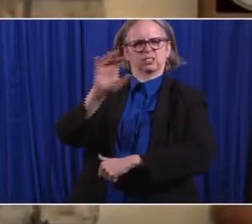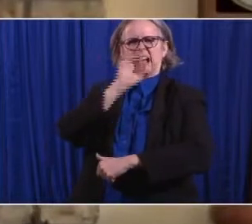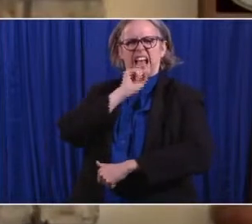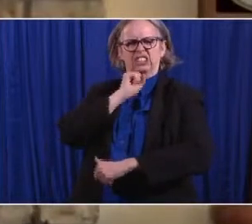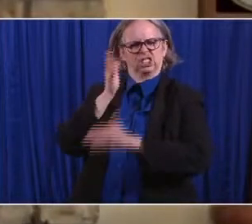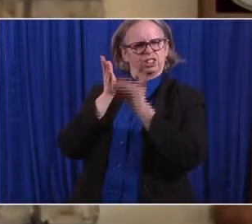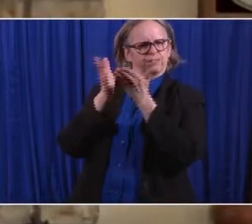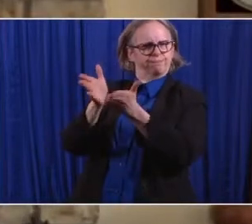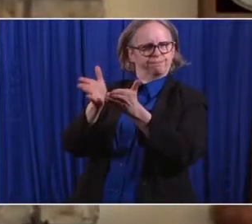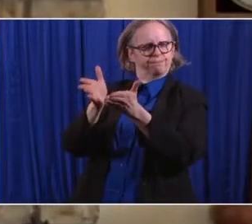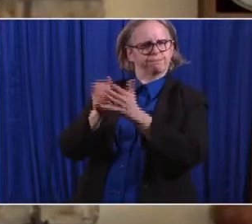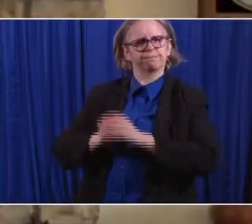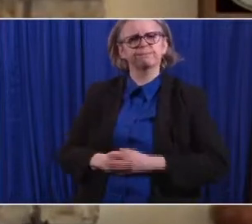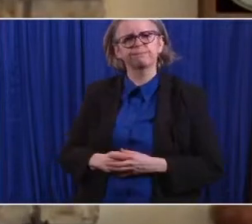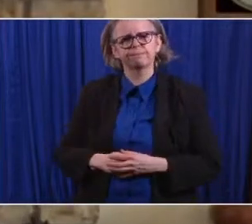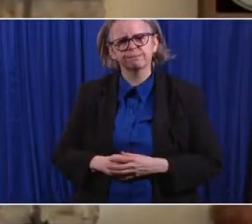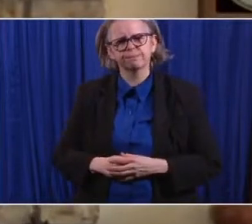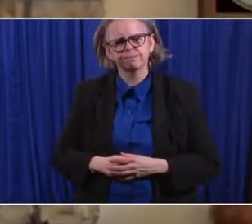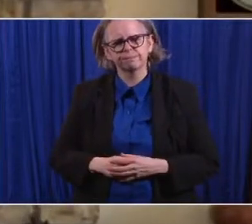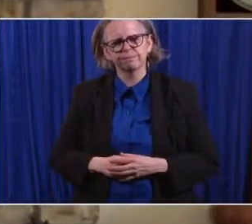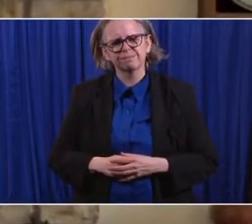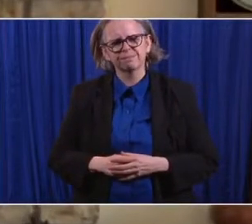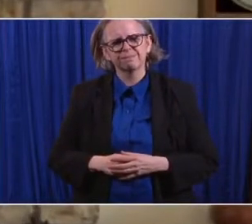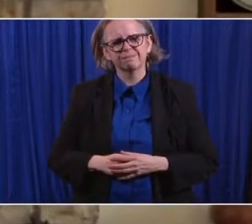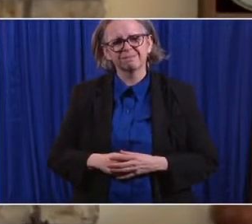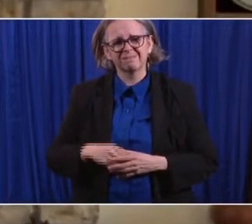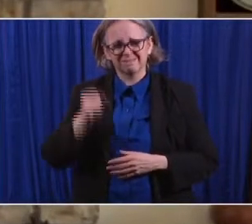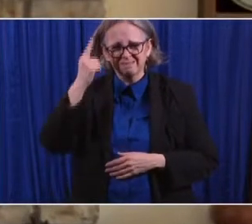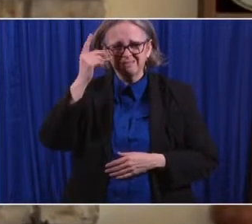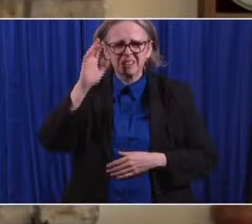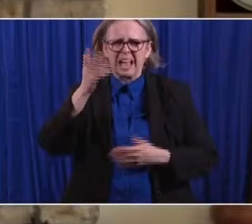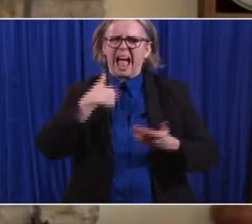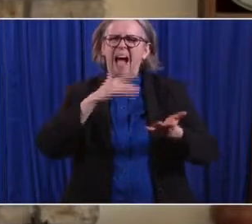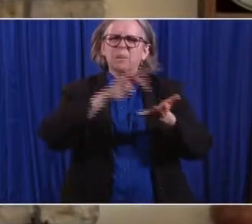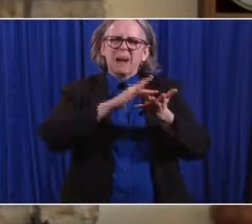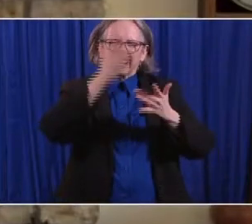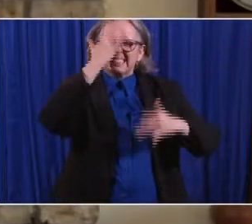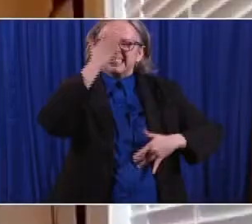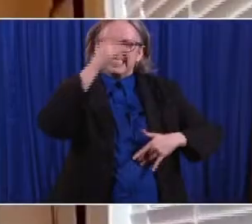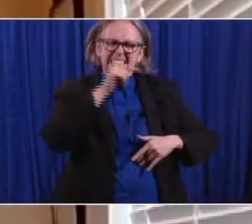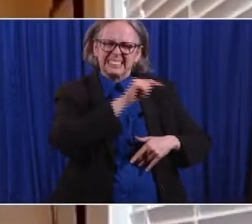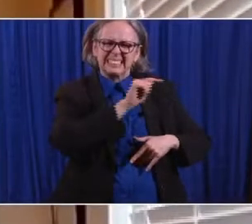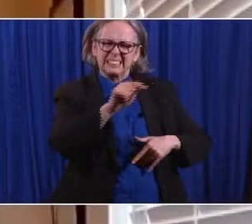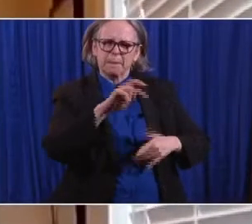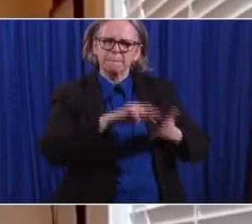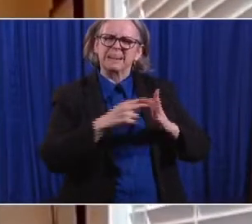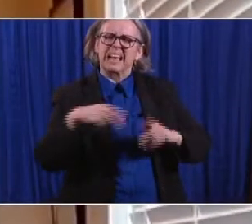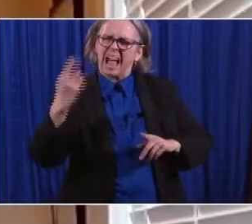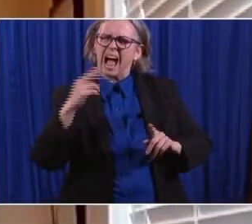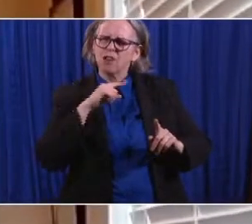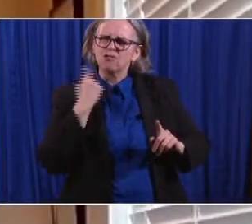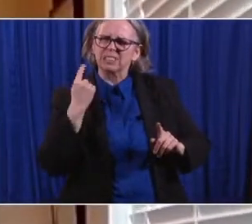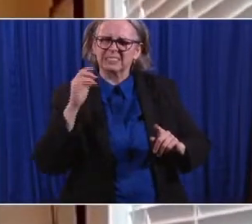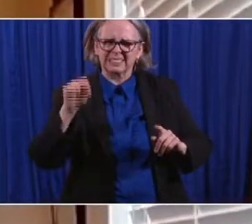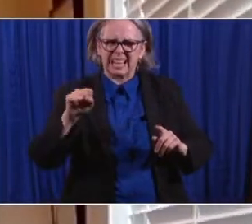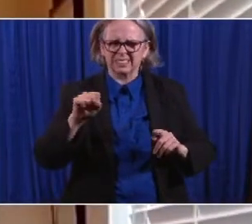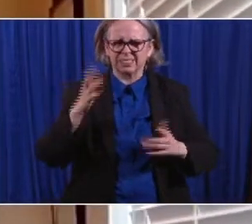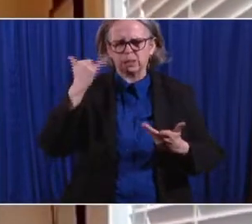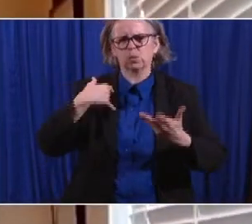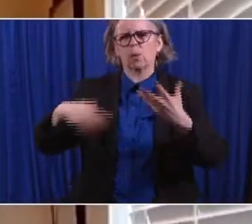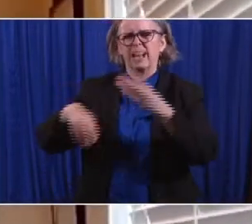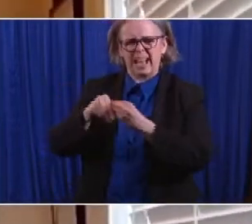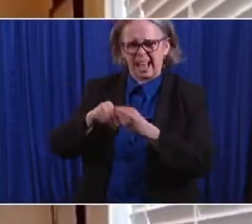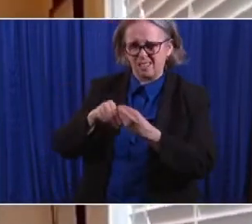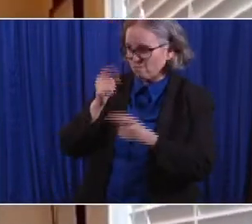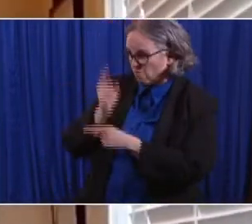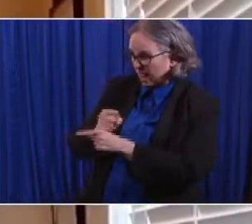made exceptions for those. Dr. Vanderhoff? Yes, Governor, that's absolutely right. Our effort is